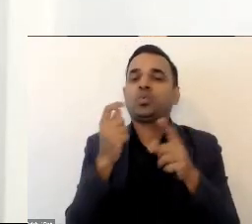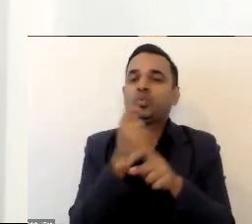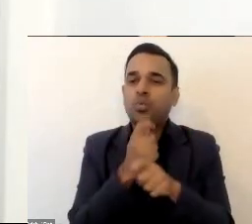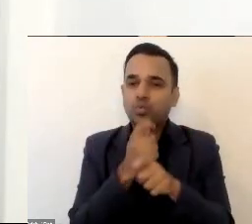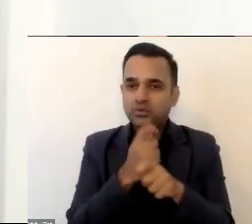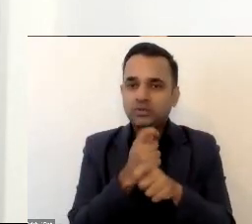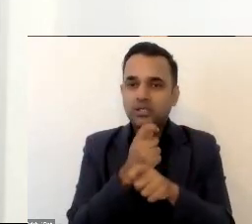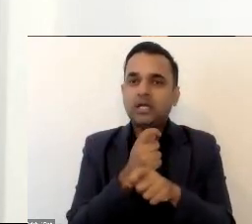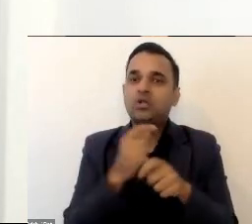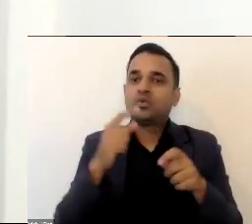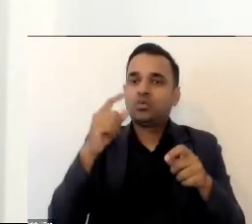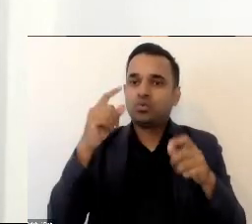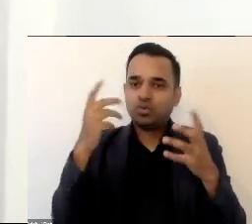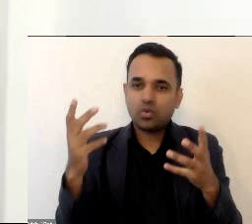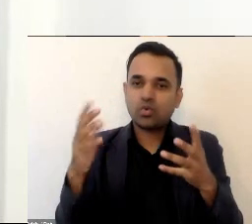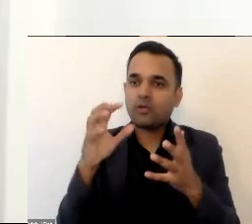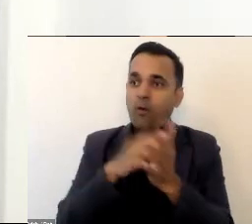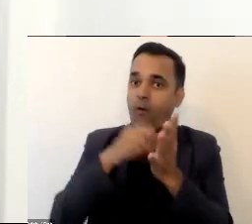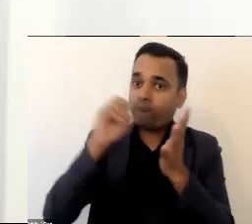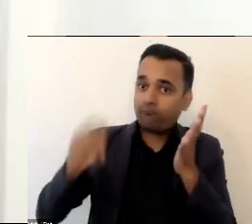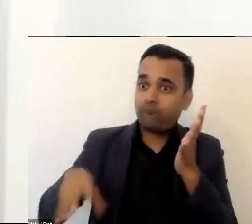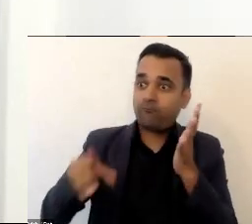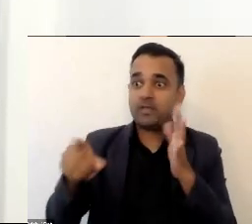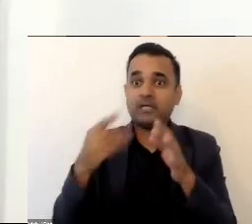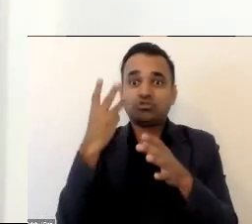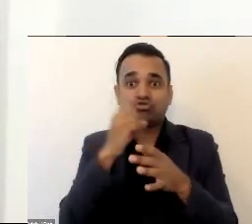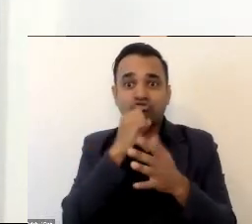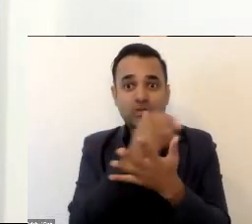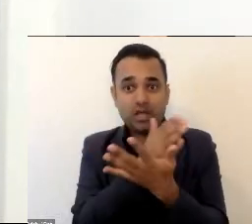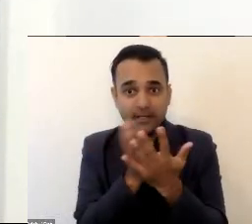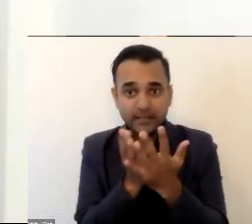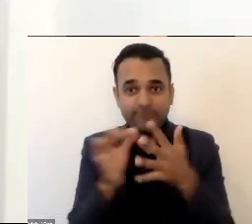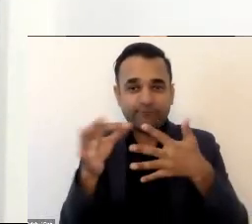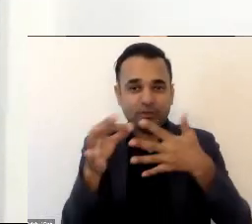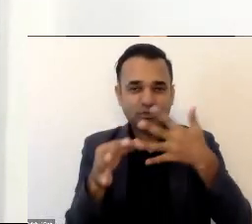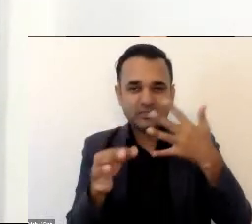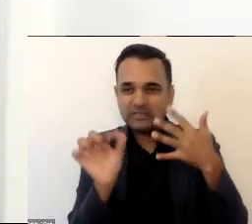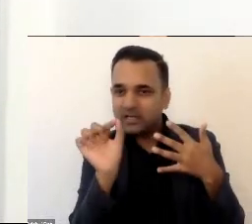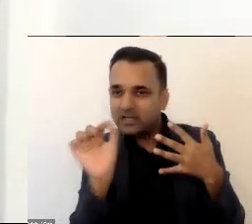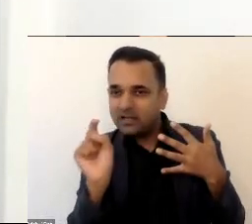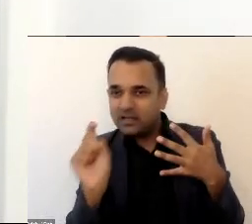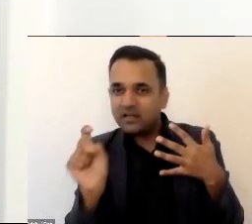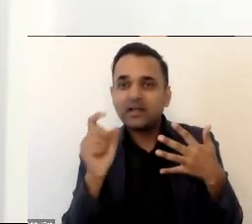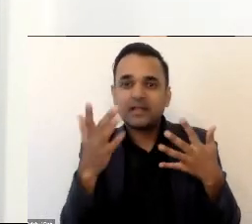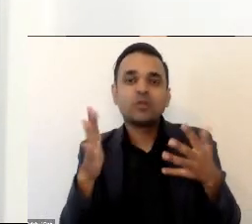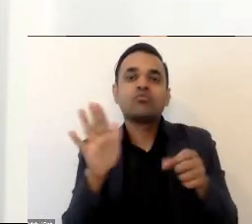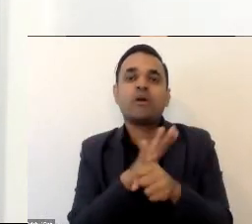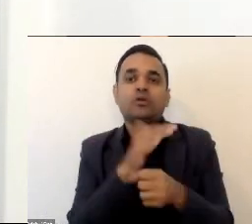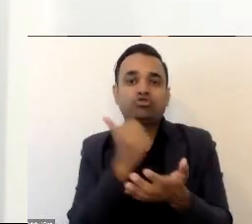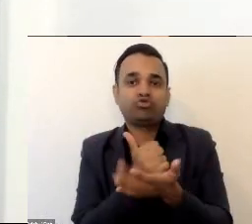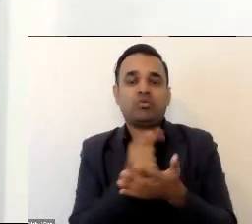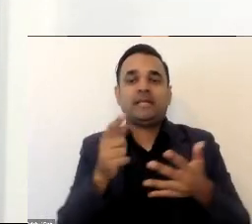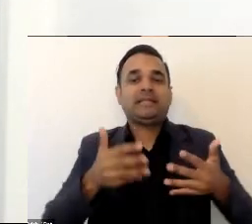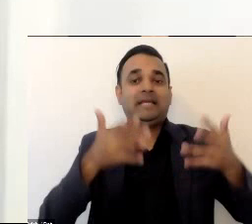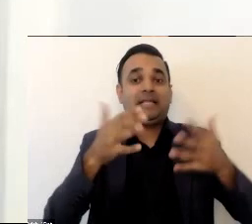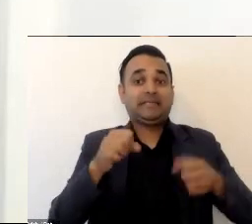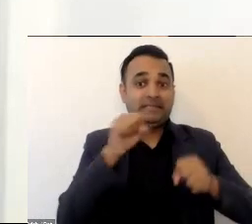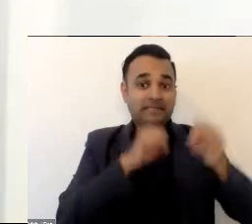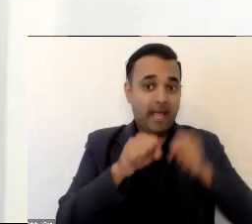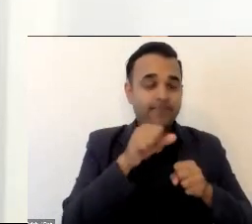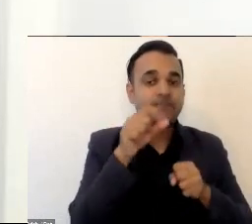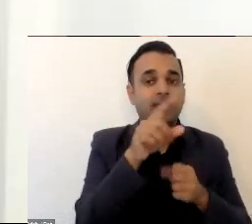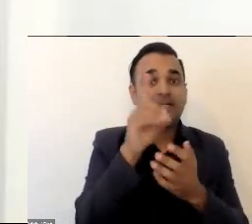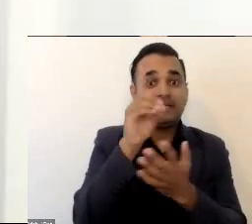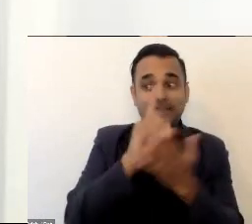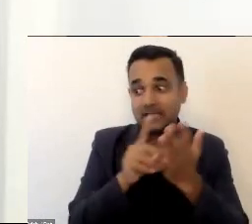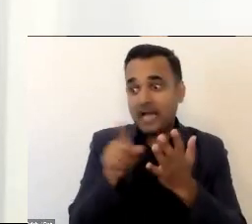and the AI system for much more accurate and fair outcomes. So that was a really interesting exercise where we looked